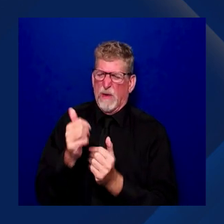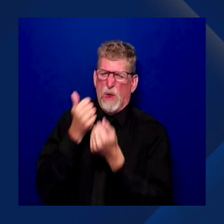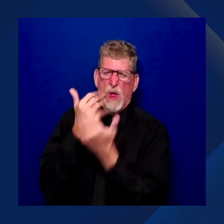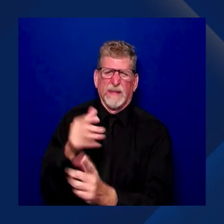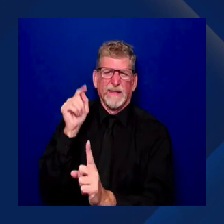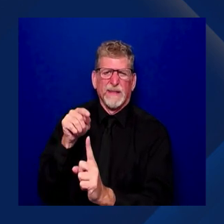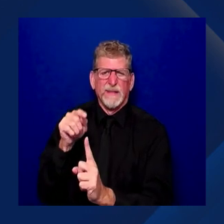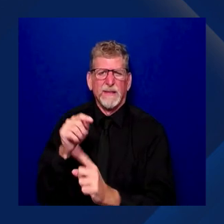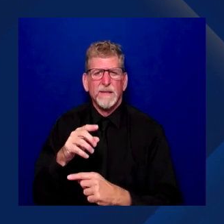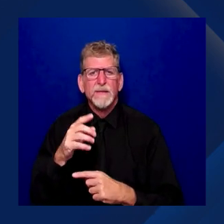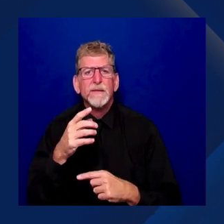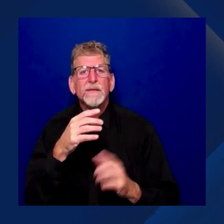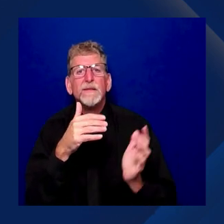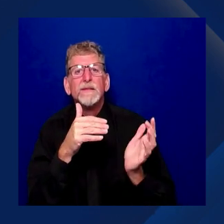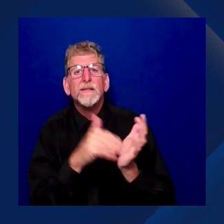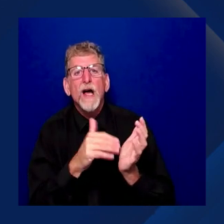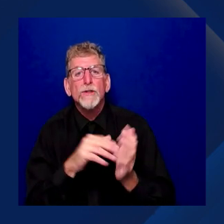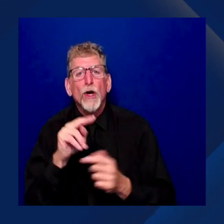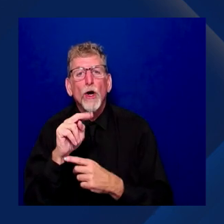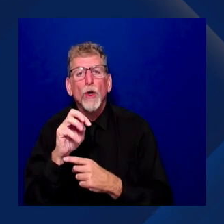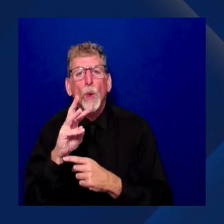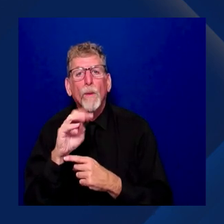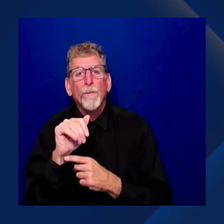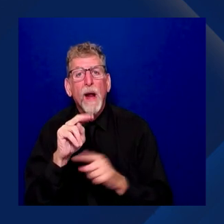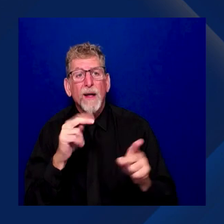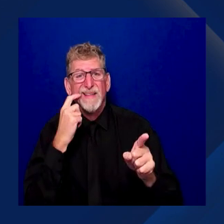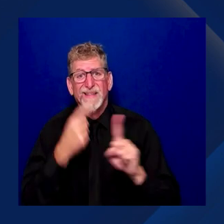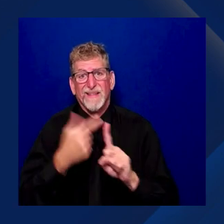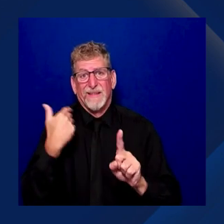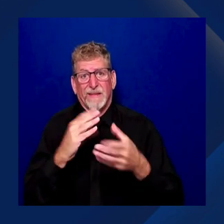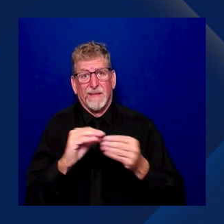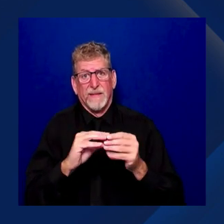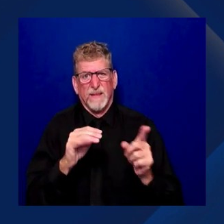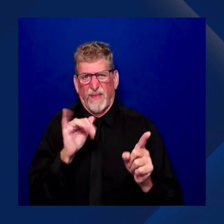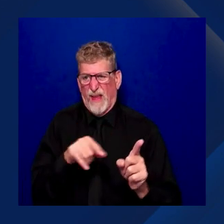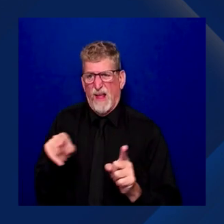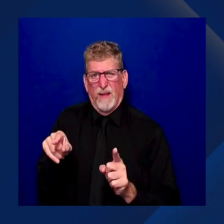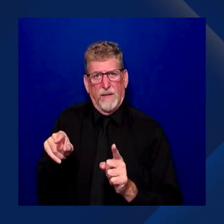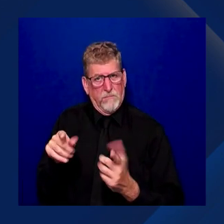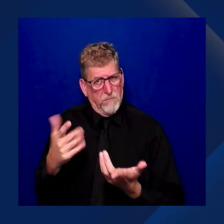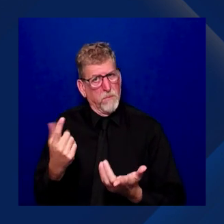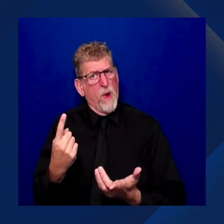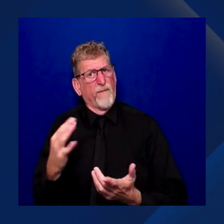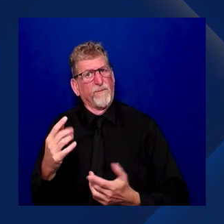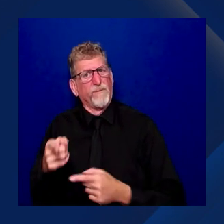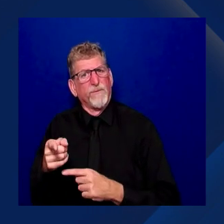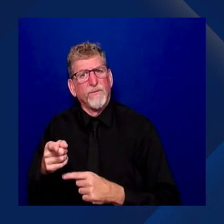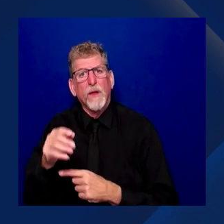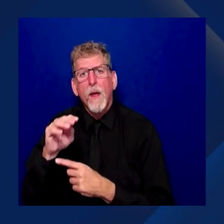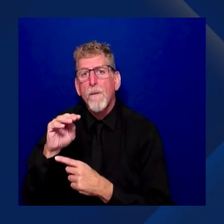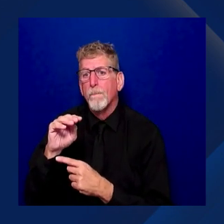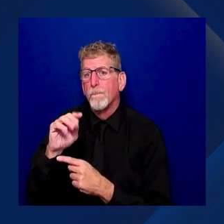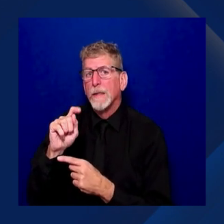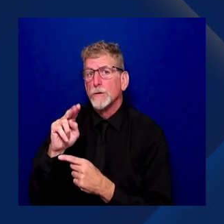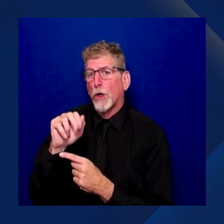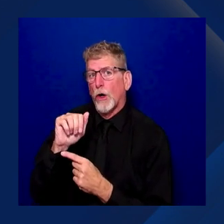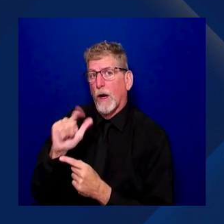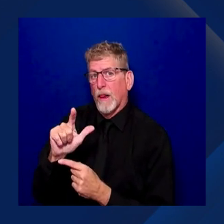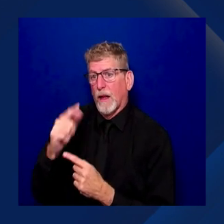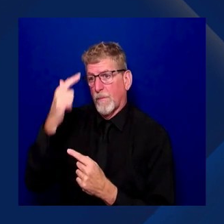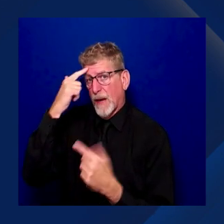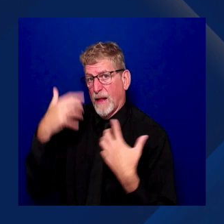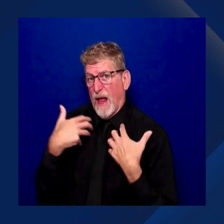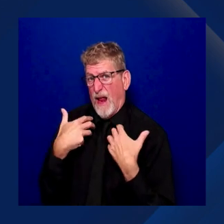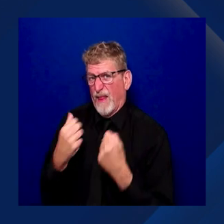maternal mental health conditions such as perinatal depression are highly prevalent and a public health issue